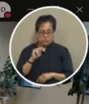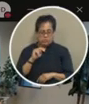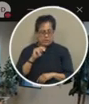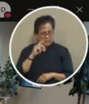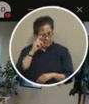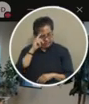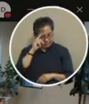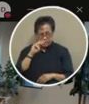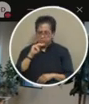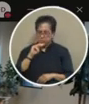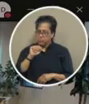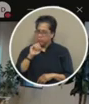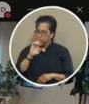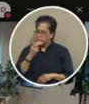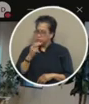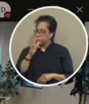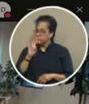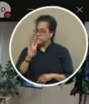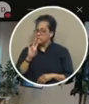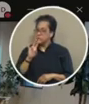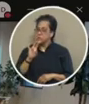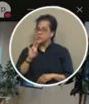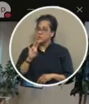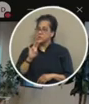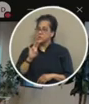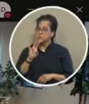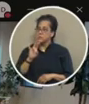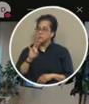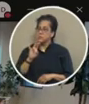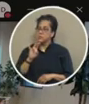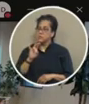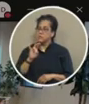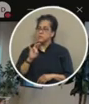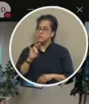I believe it was March 17th.